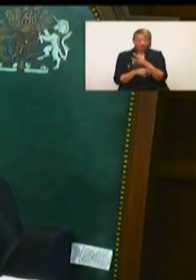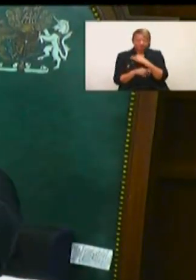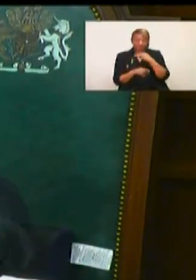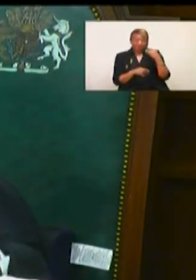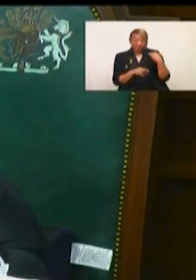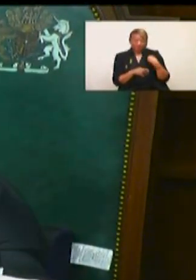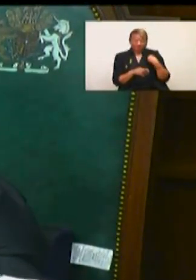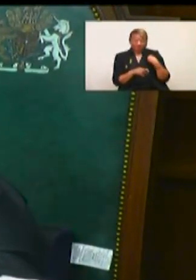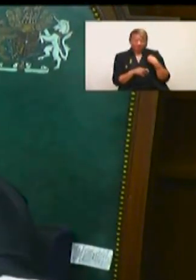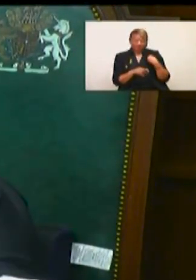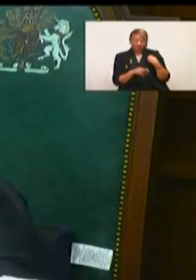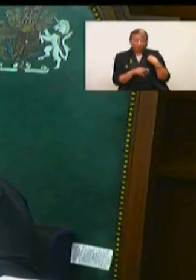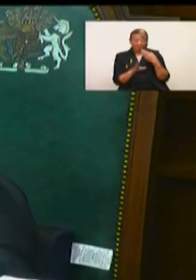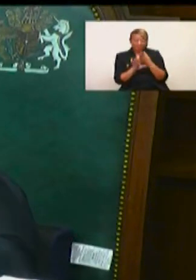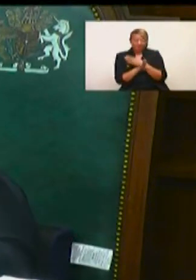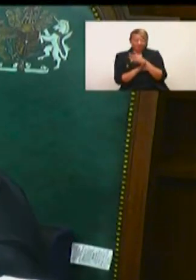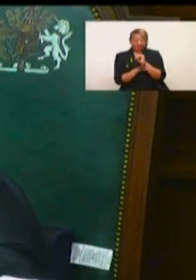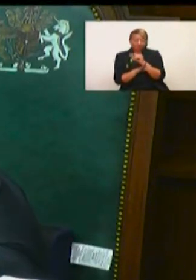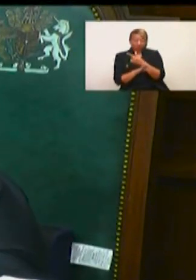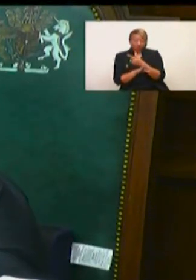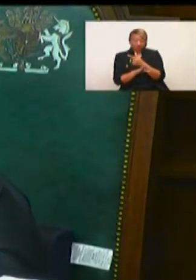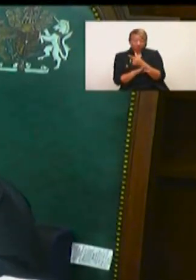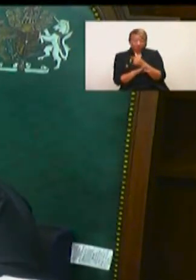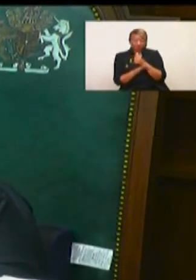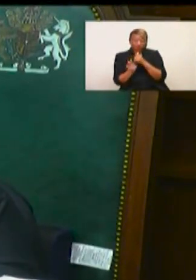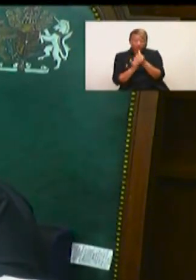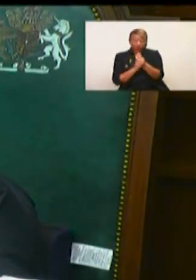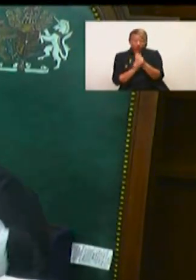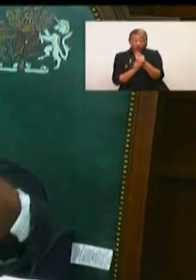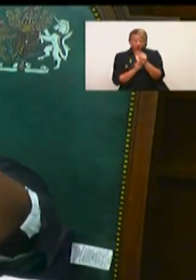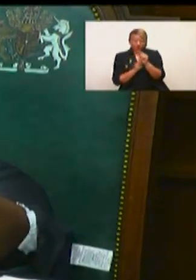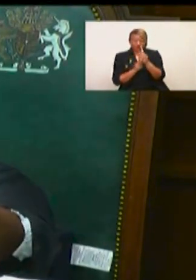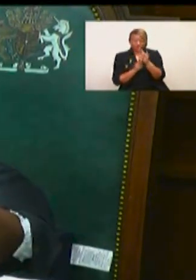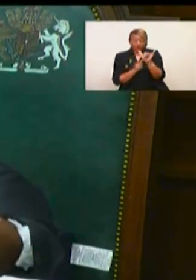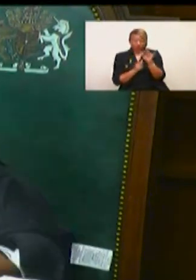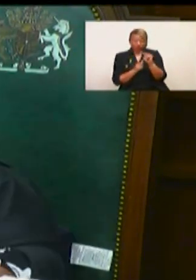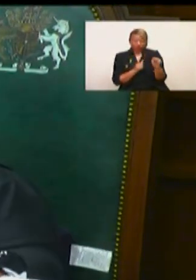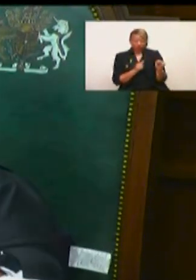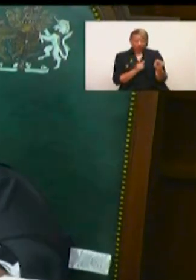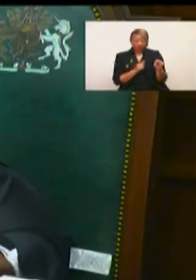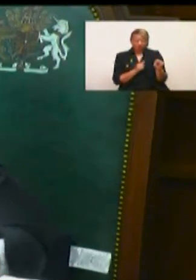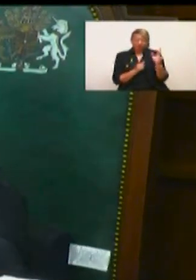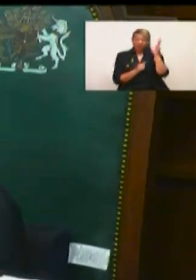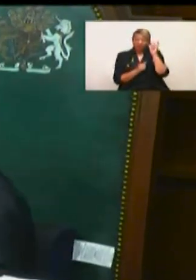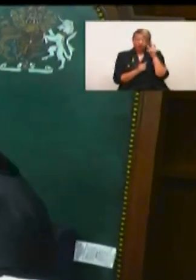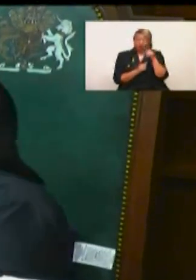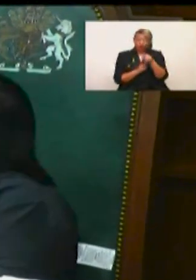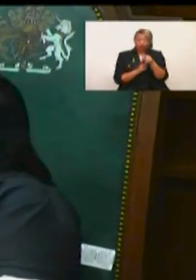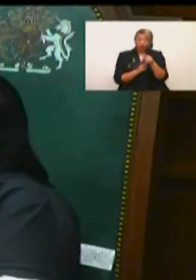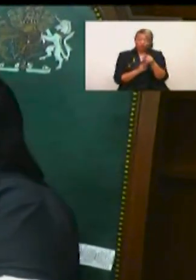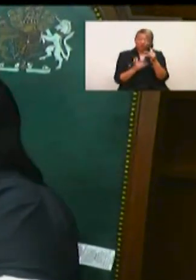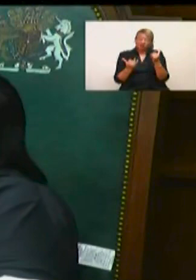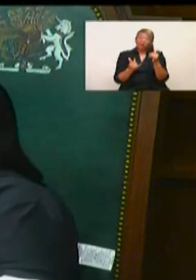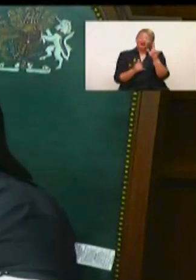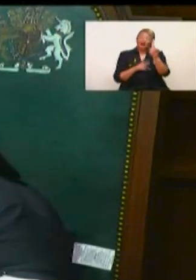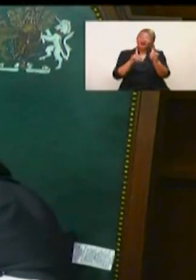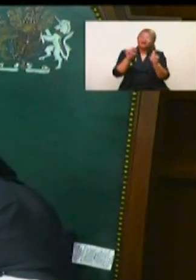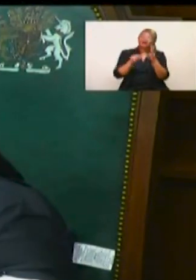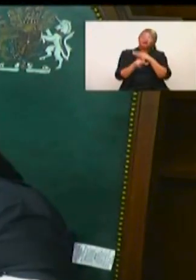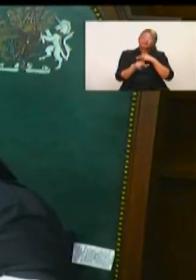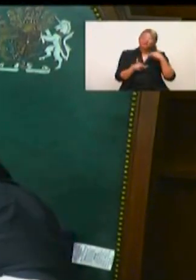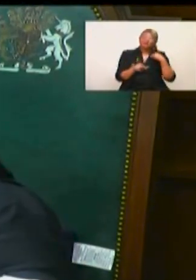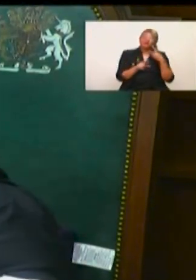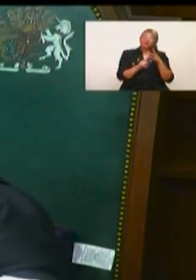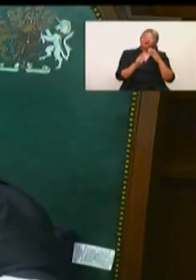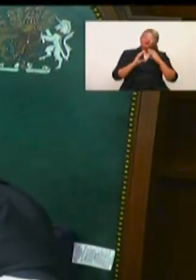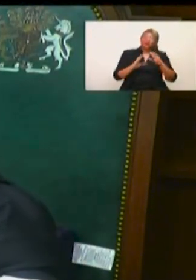member, a past attorney general, has been accused of treason. I heard you. Now I am asking the member for Carmichael